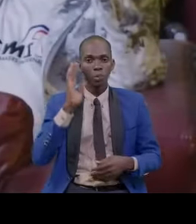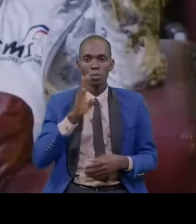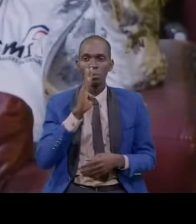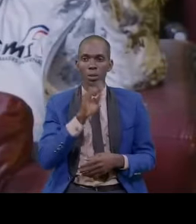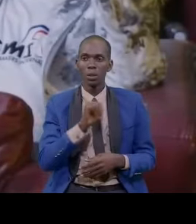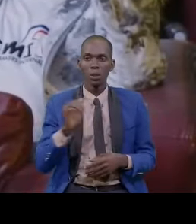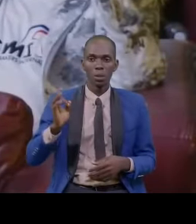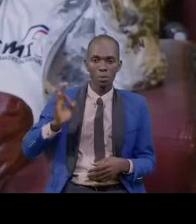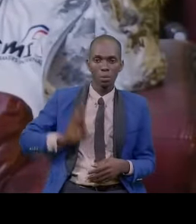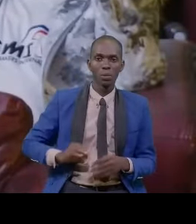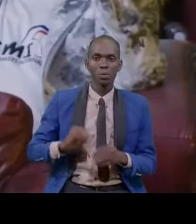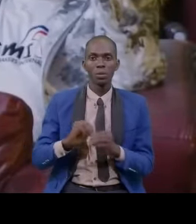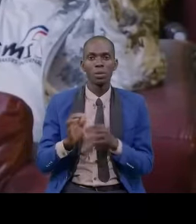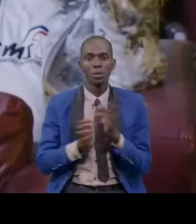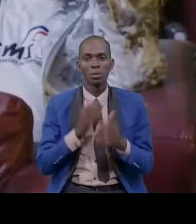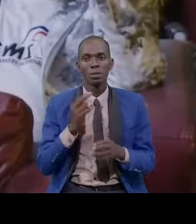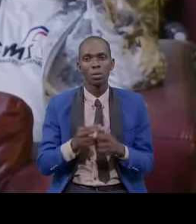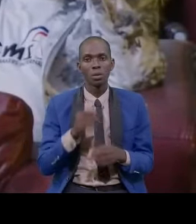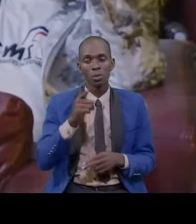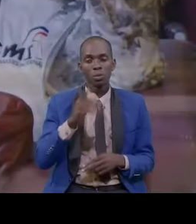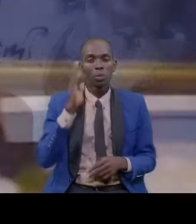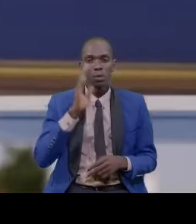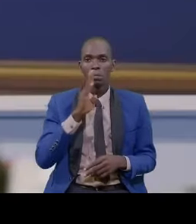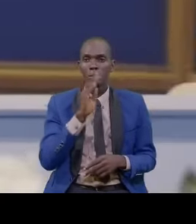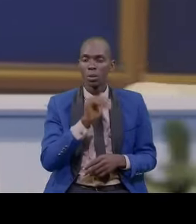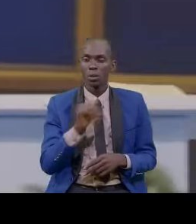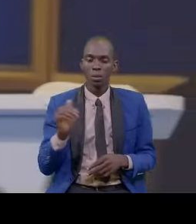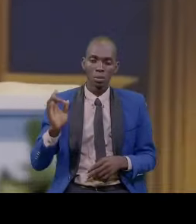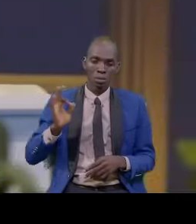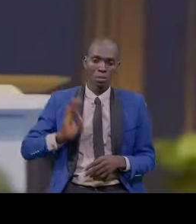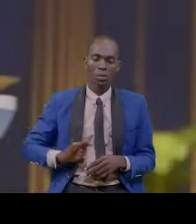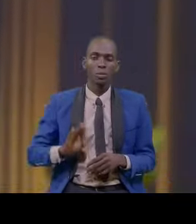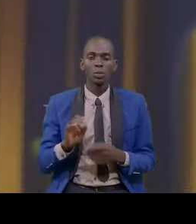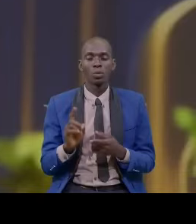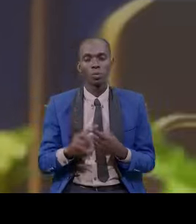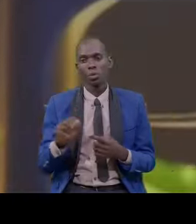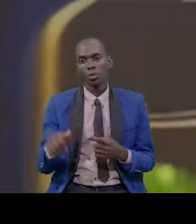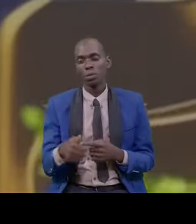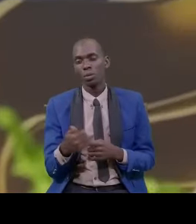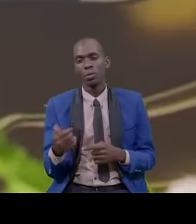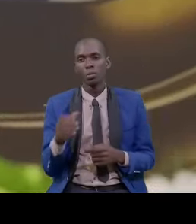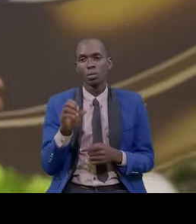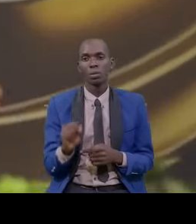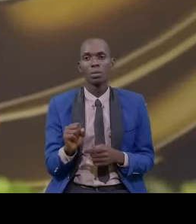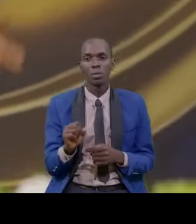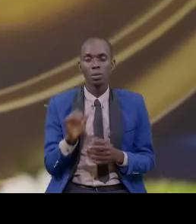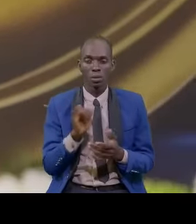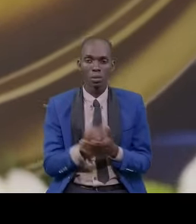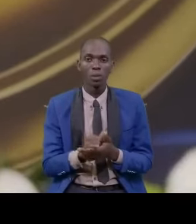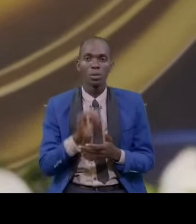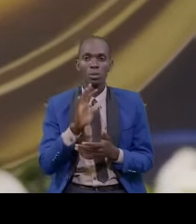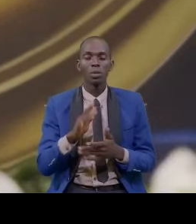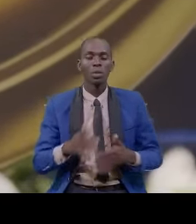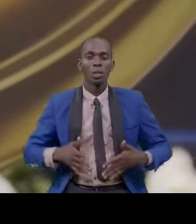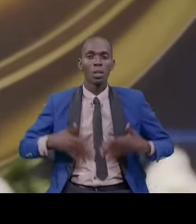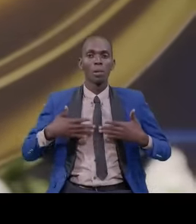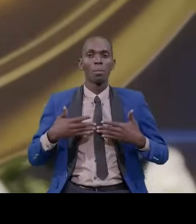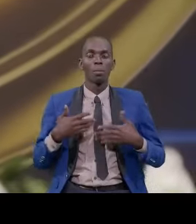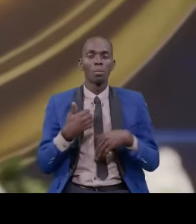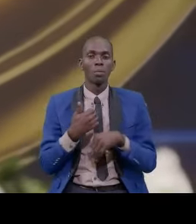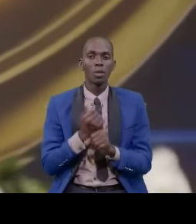said you'll be a benefit, so that your life, making you a better family